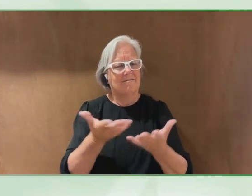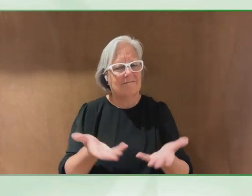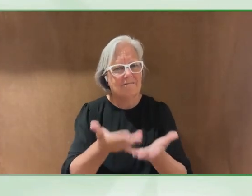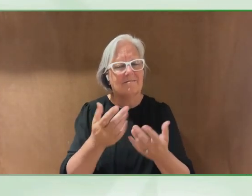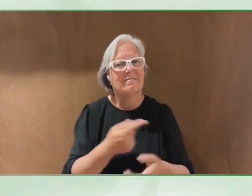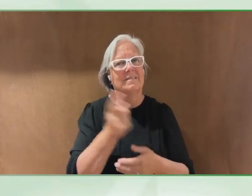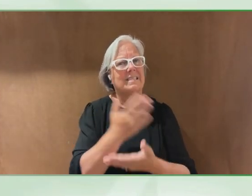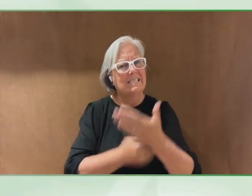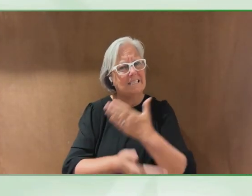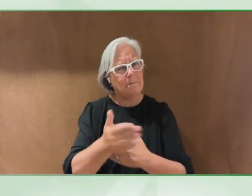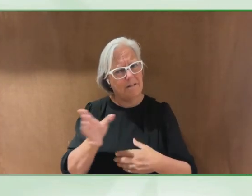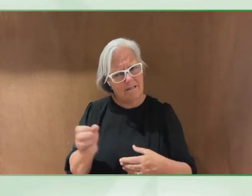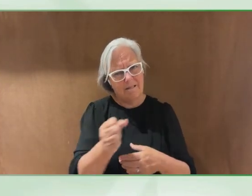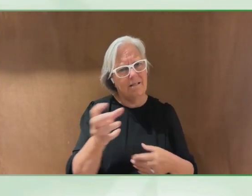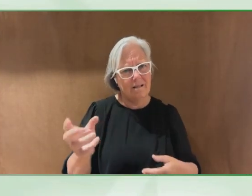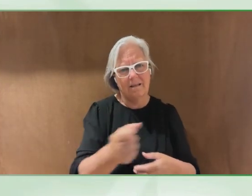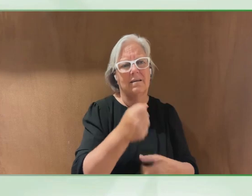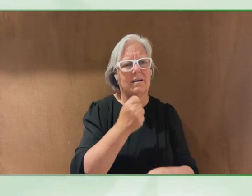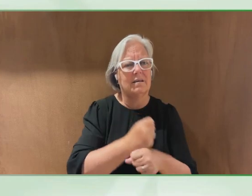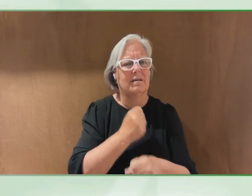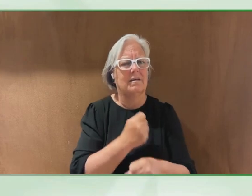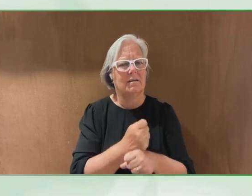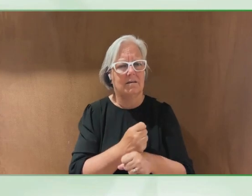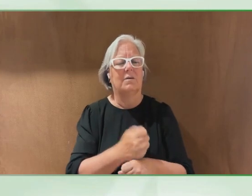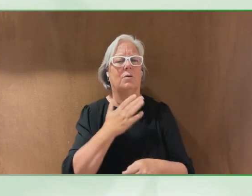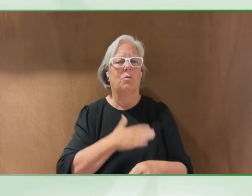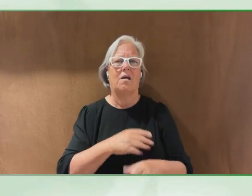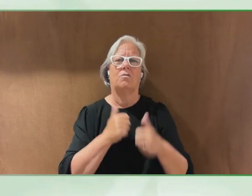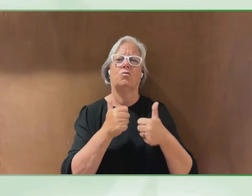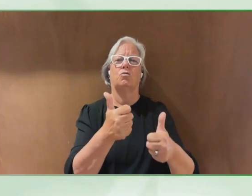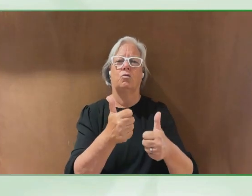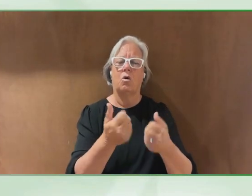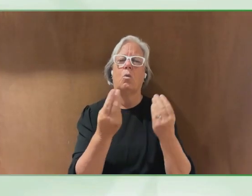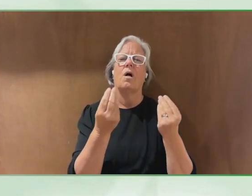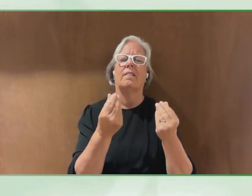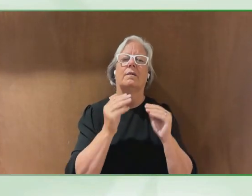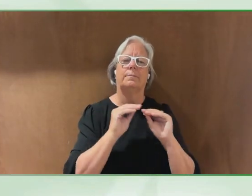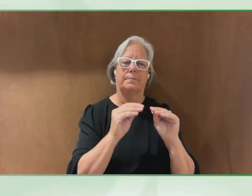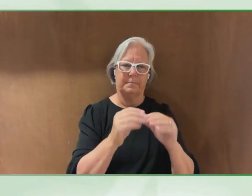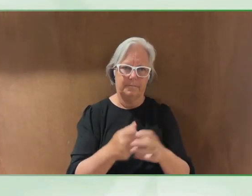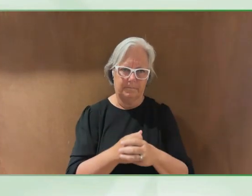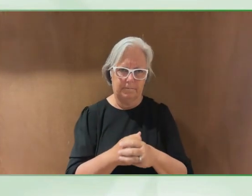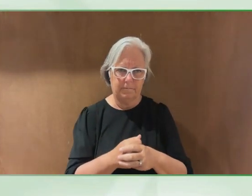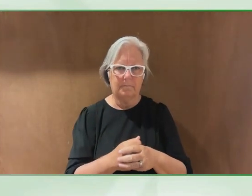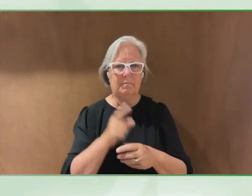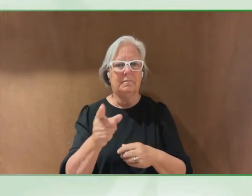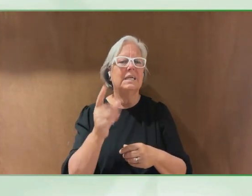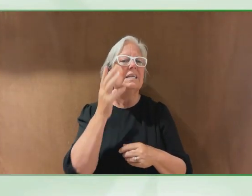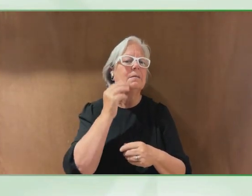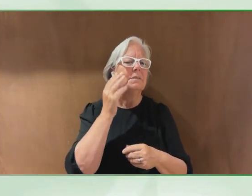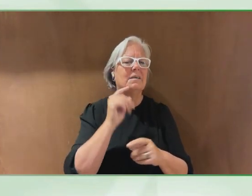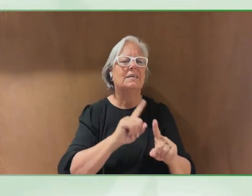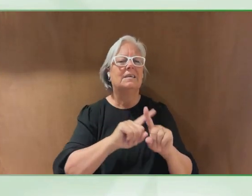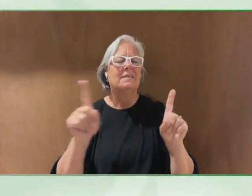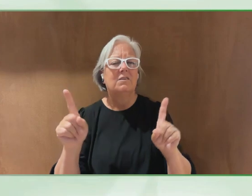to improve the quality of employment. The experiences of different countries are worth learning from